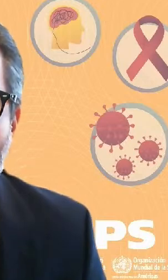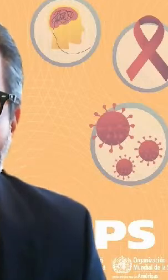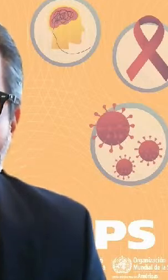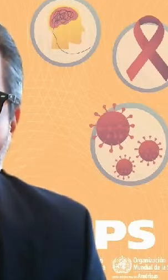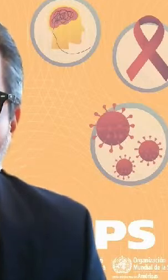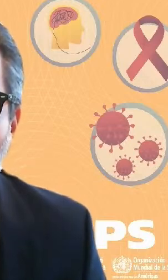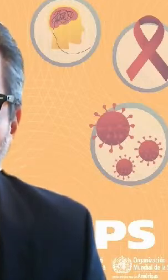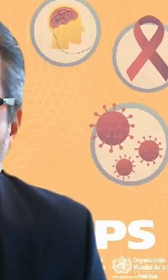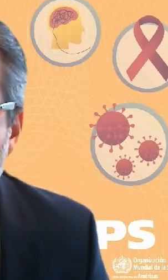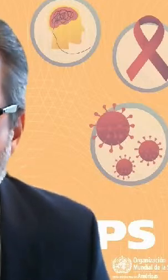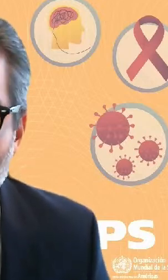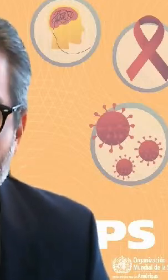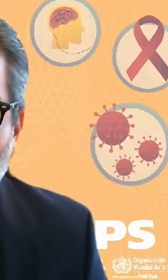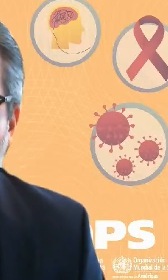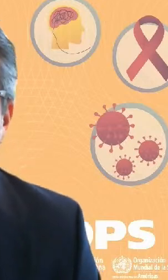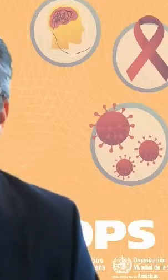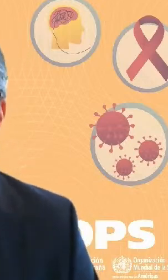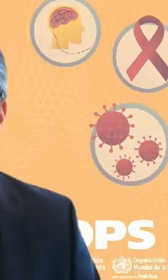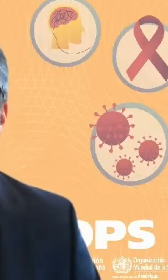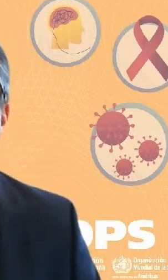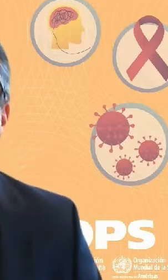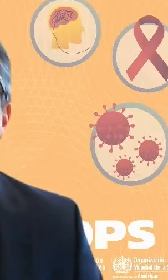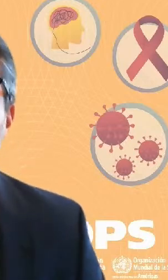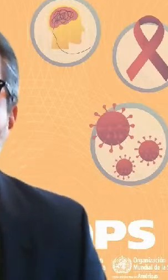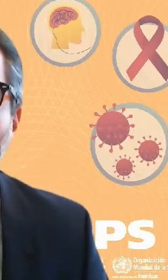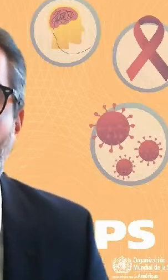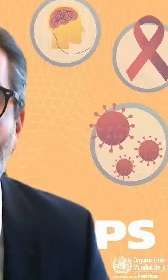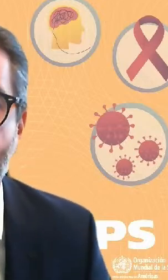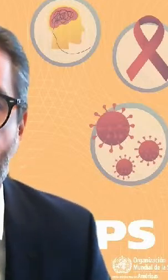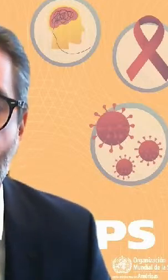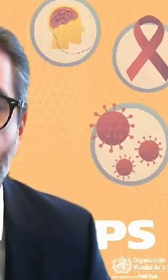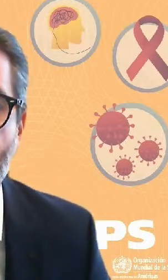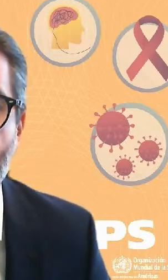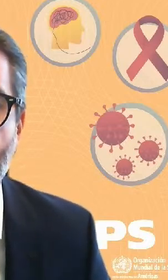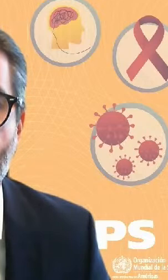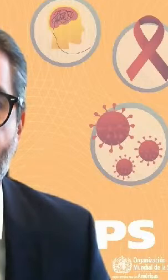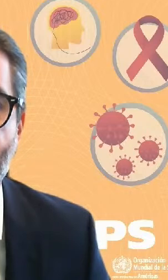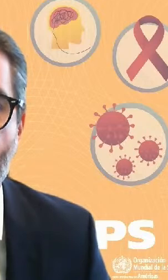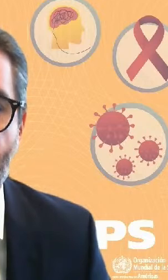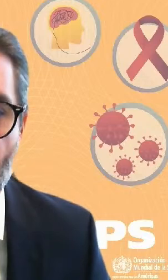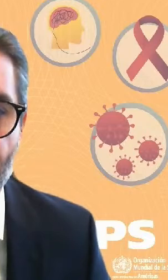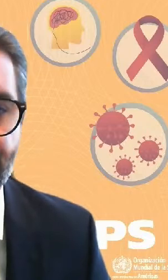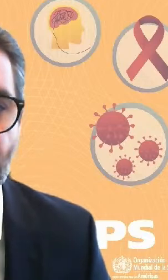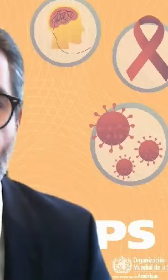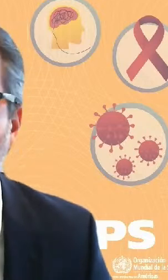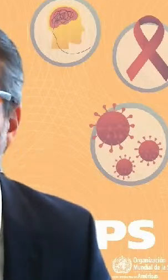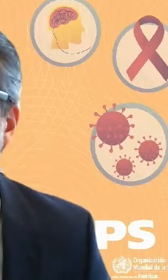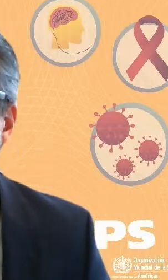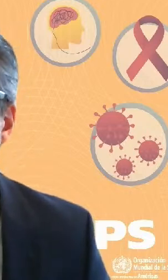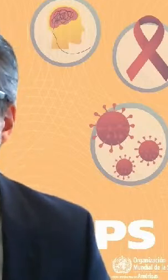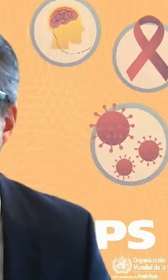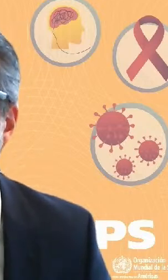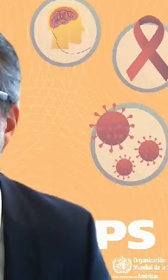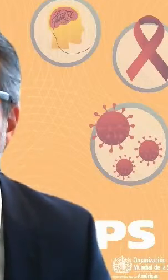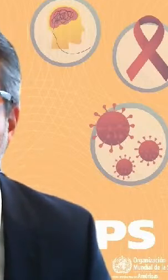questions and answers, but not to have problems with connections. We will put his presentation now. Thank